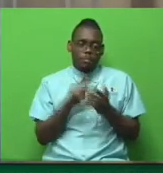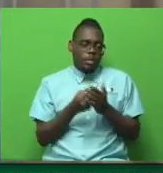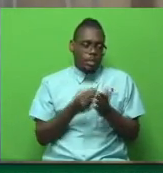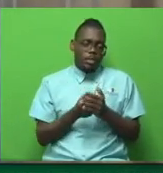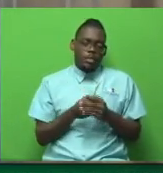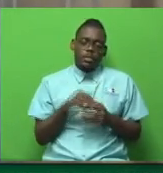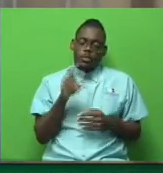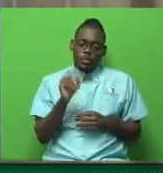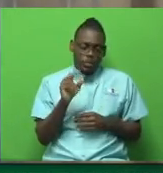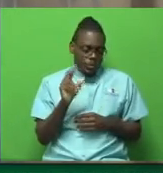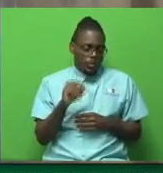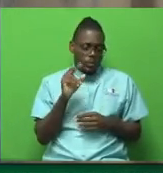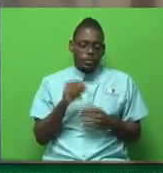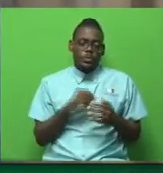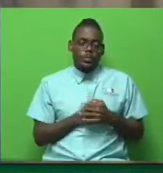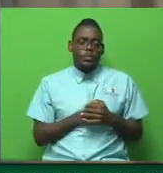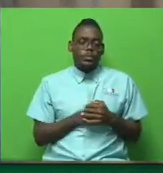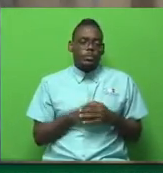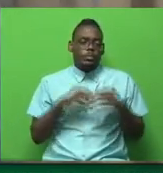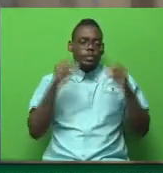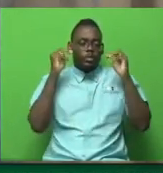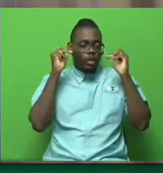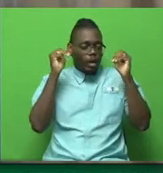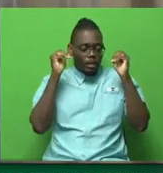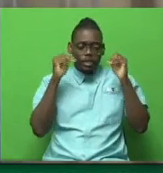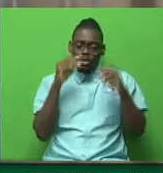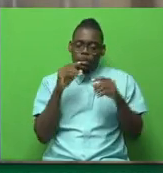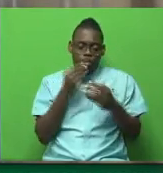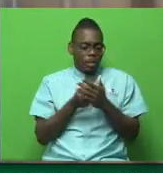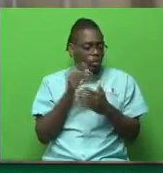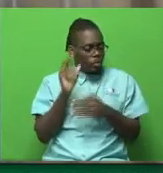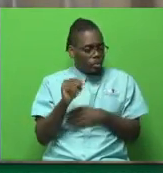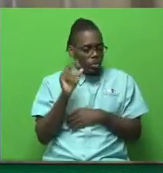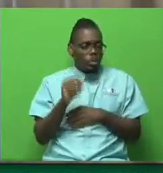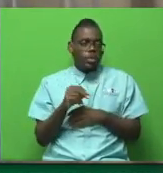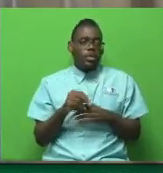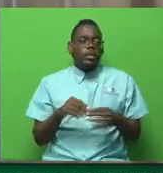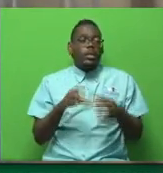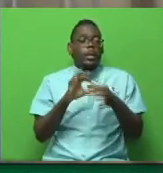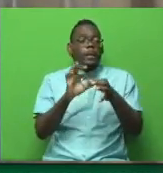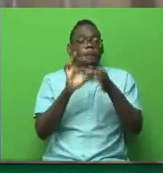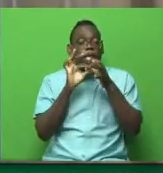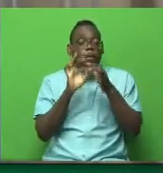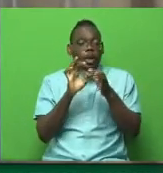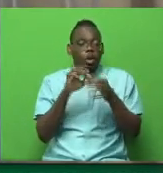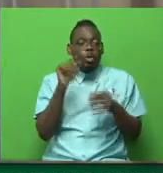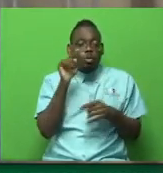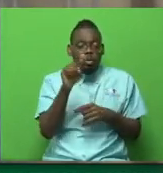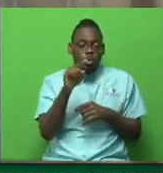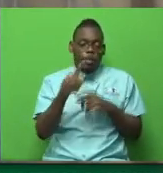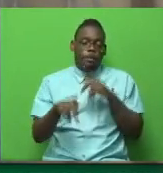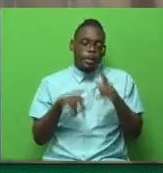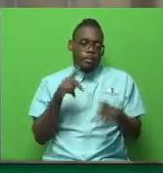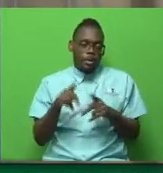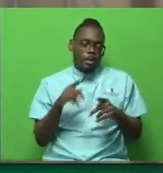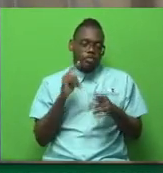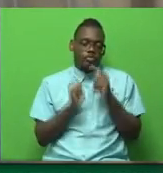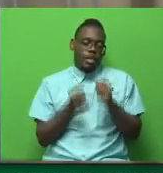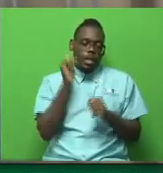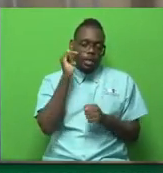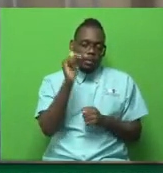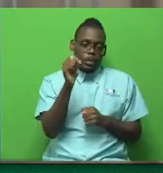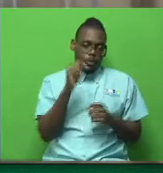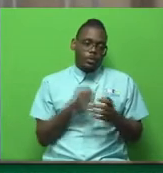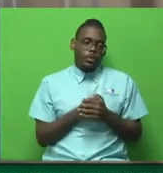the prime minister's money Madam speaker that money belongs to citizens of this country so this narrative